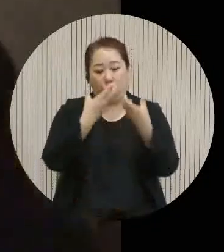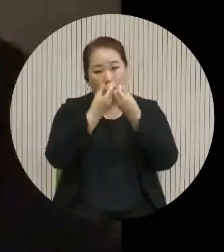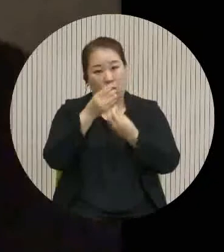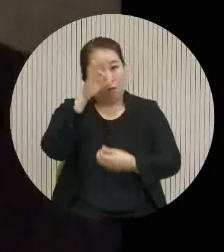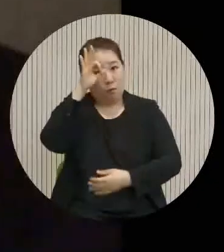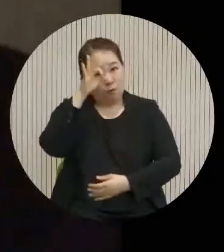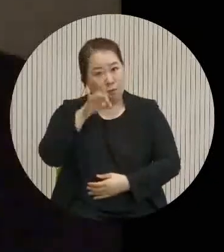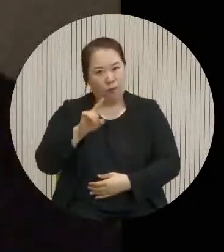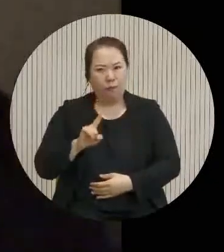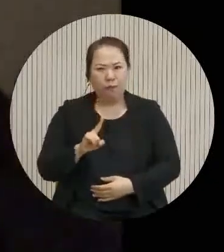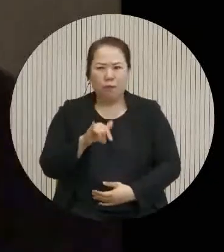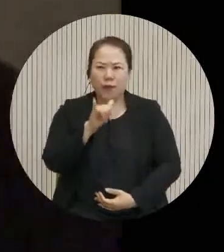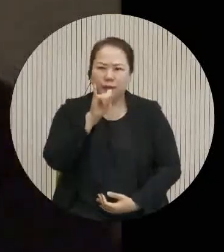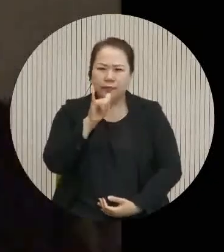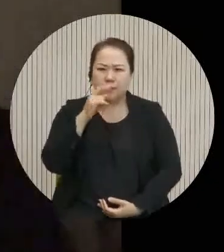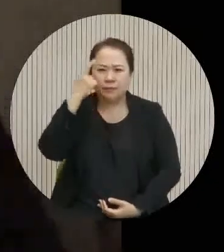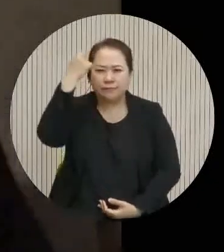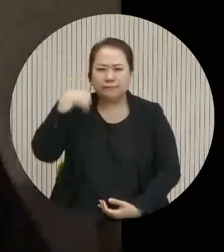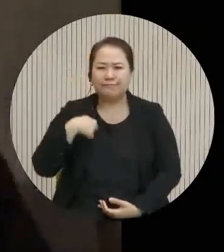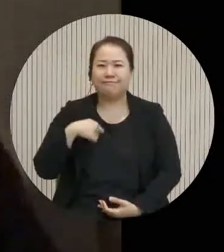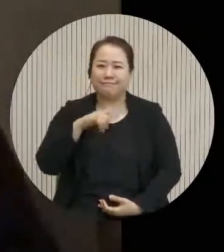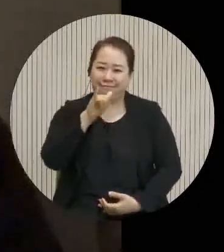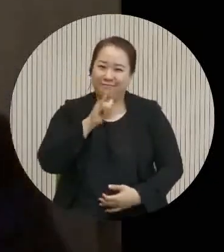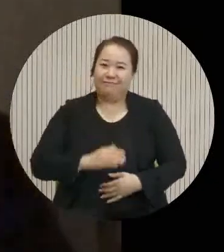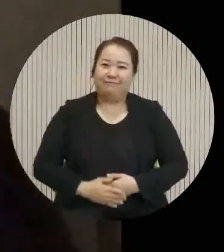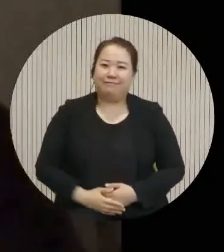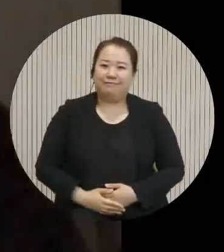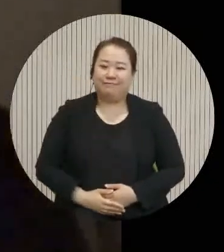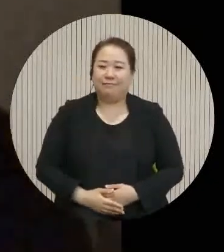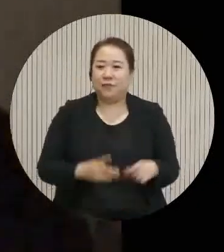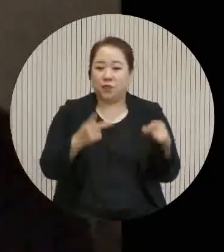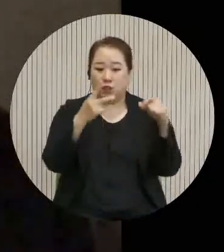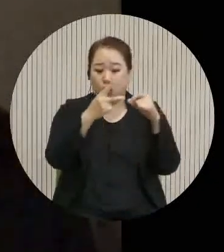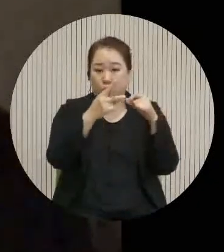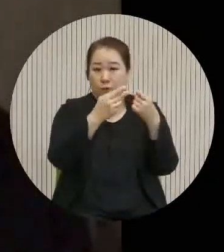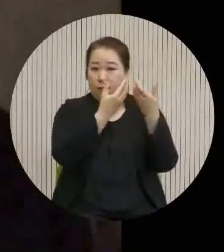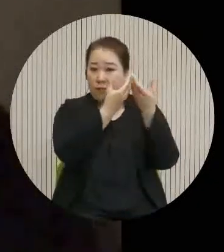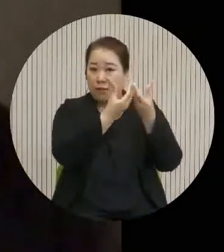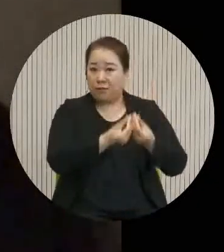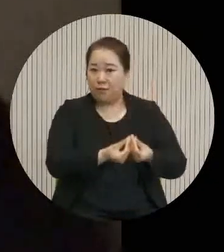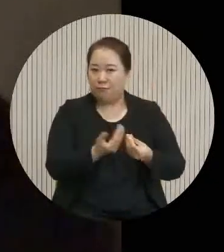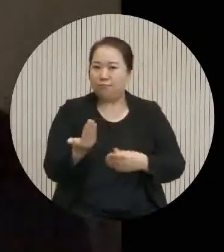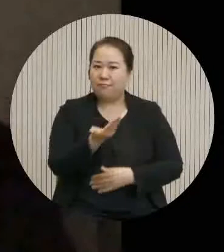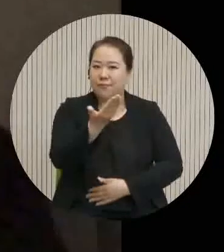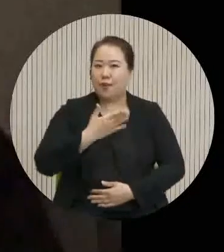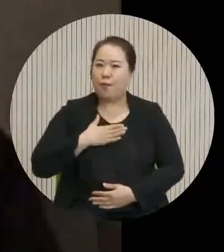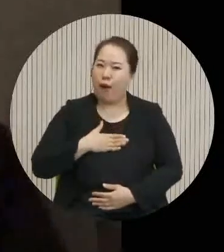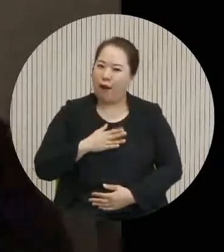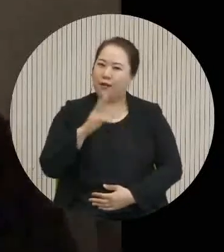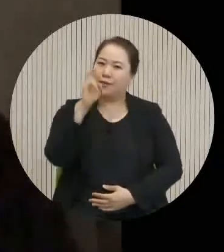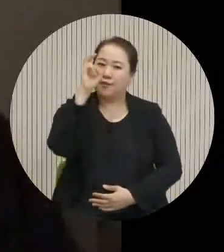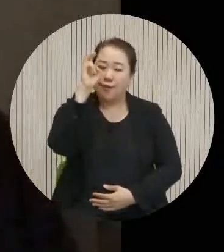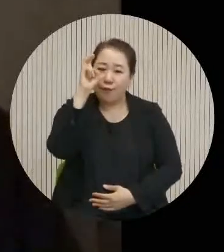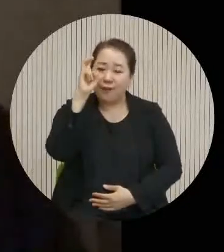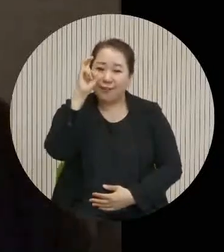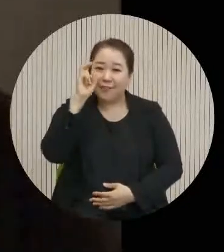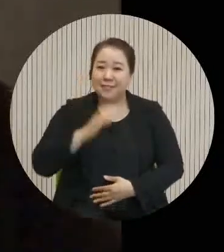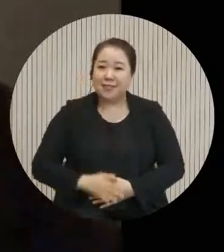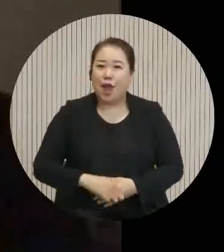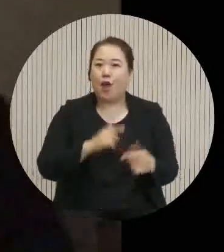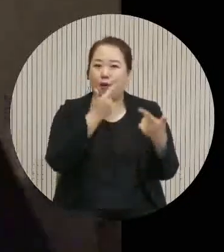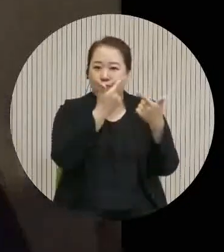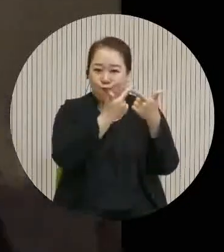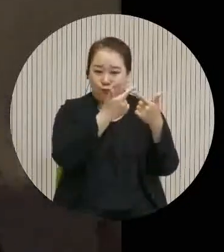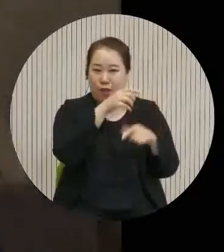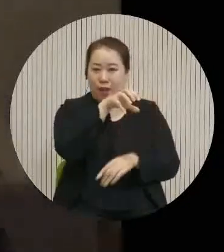The second case I found out from someone whom some of you know, Kyung-Suk Cho, lives in Busan. She was my former